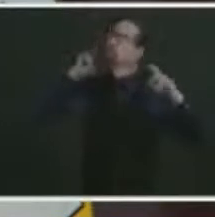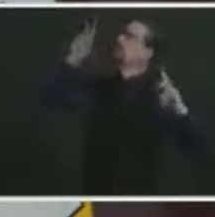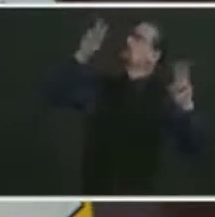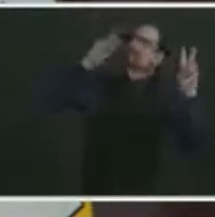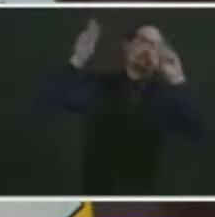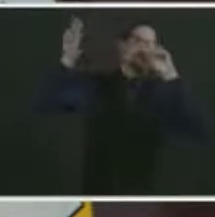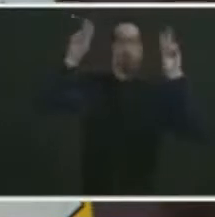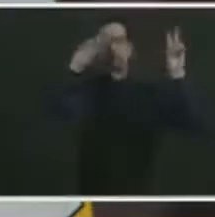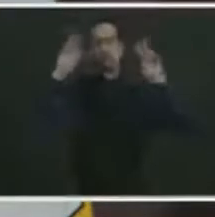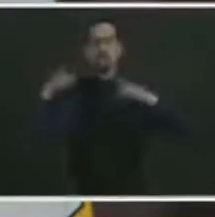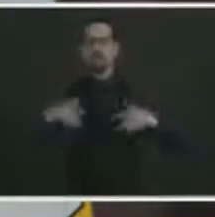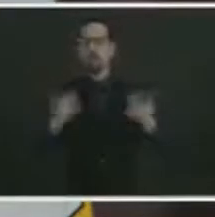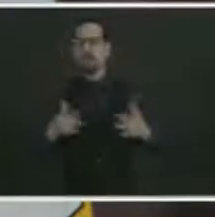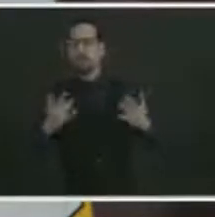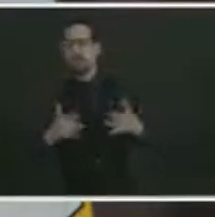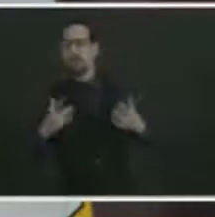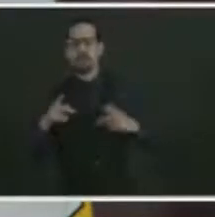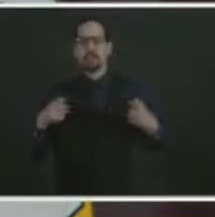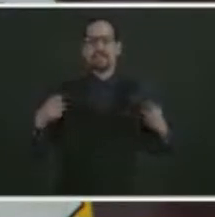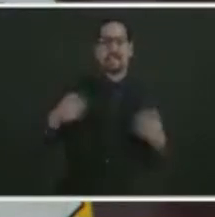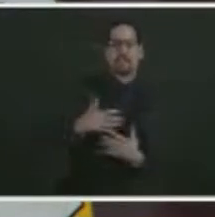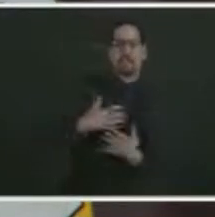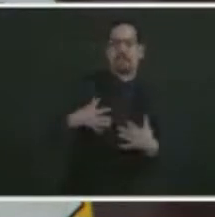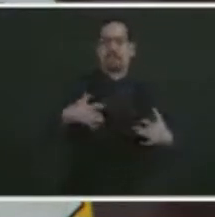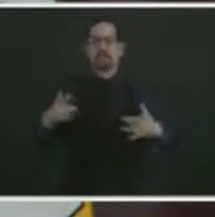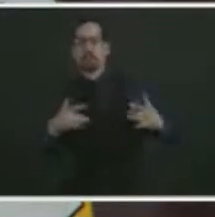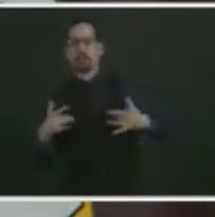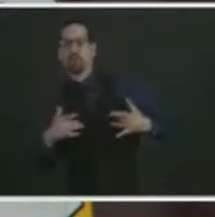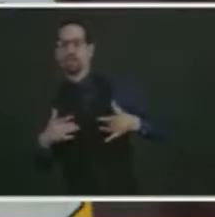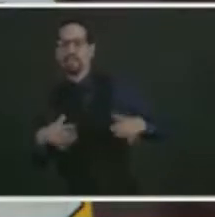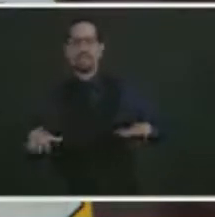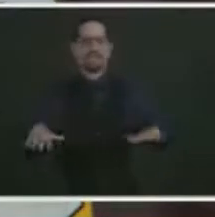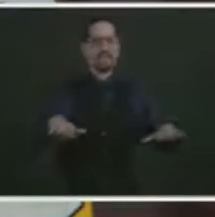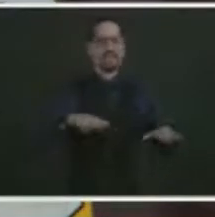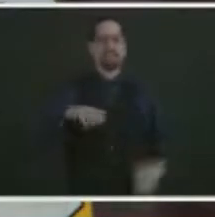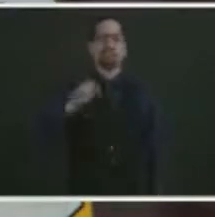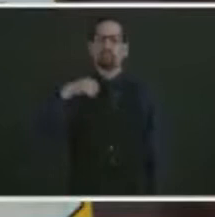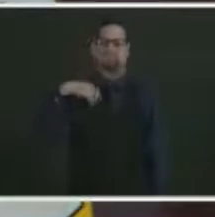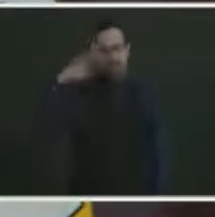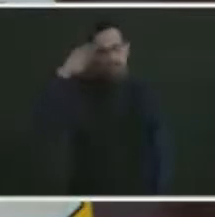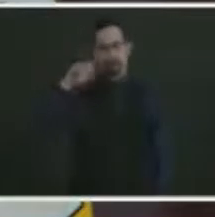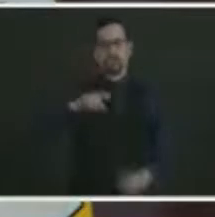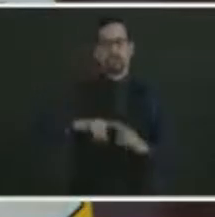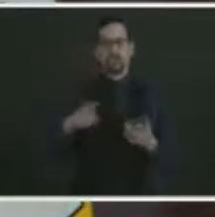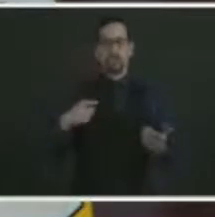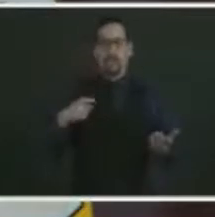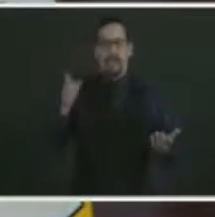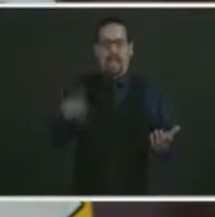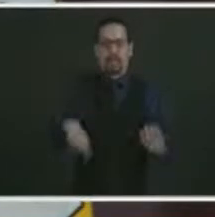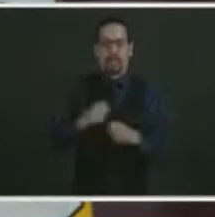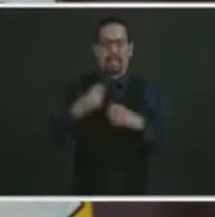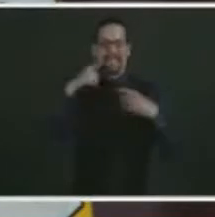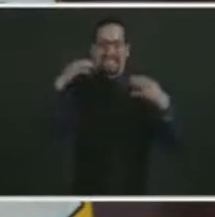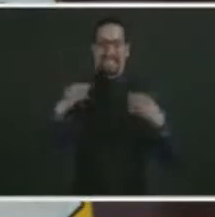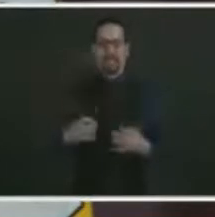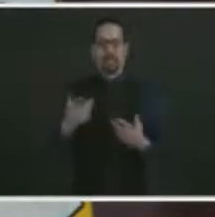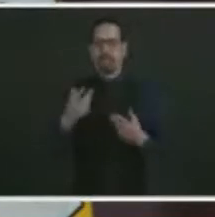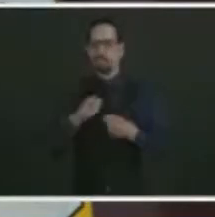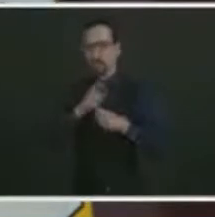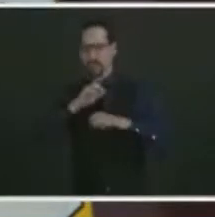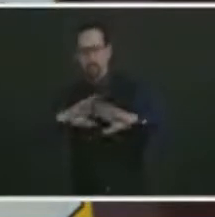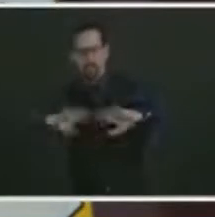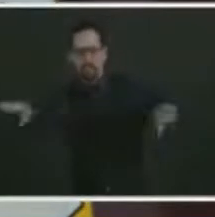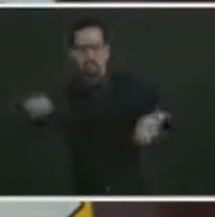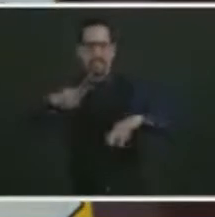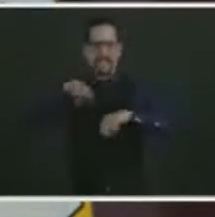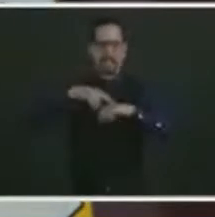deeply unsettling time. And I knew when I made that decision to deploy the Guard, I knew the visual that